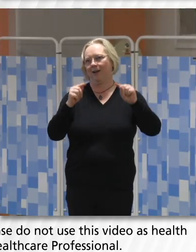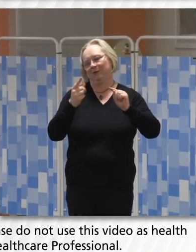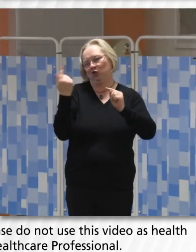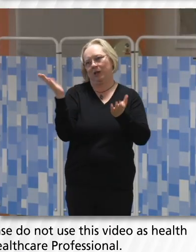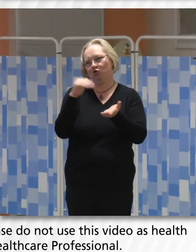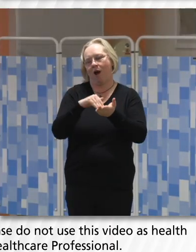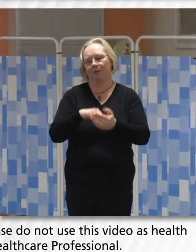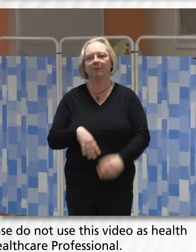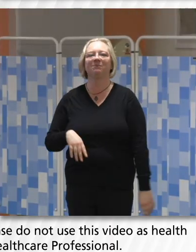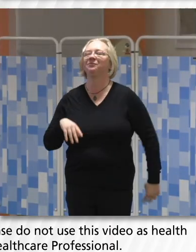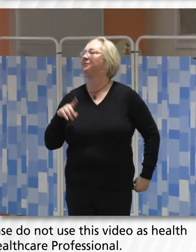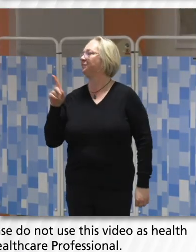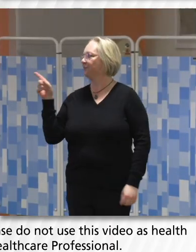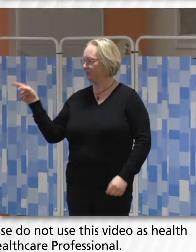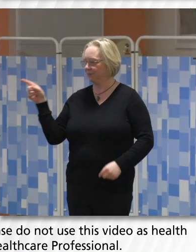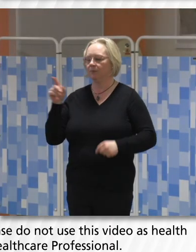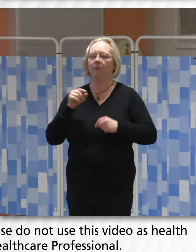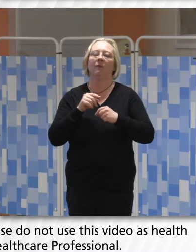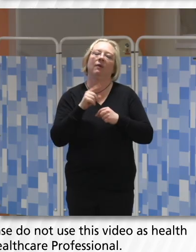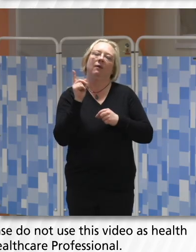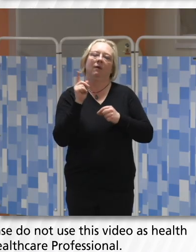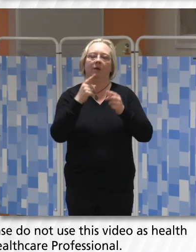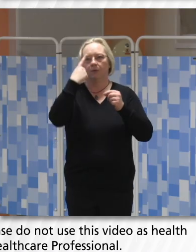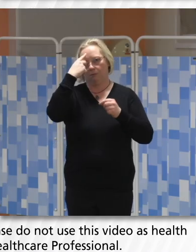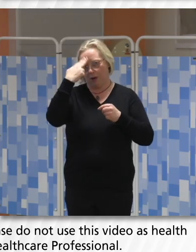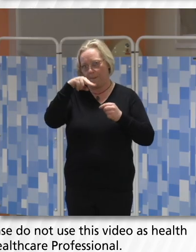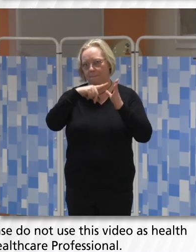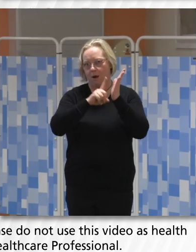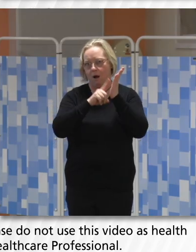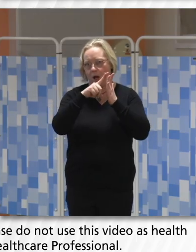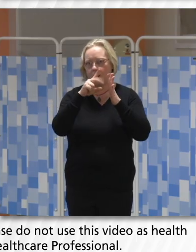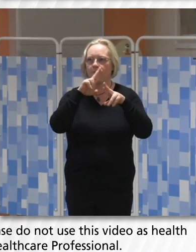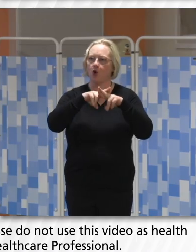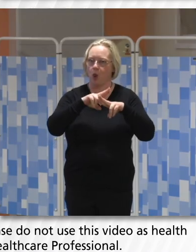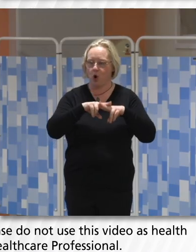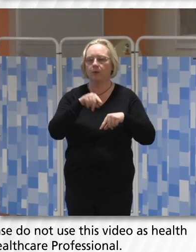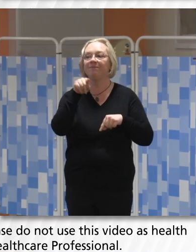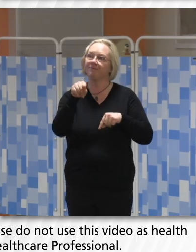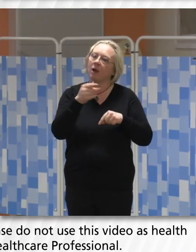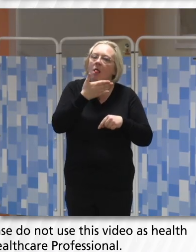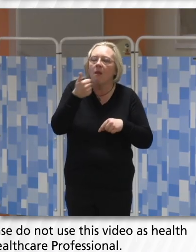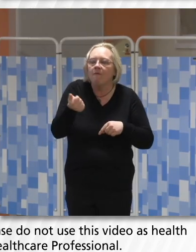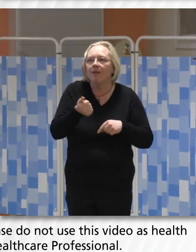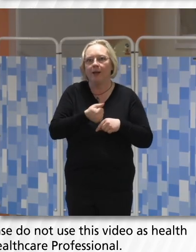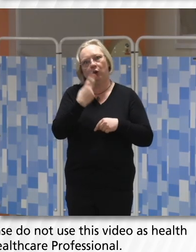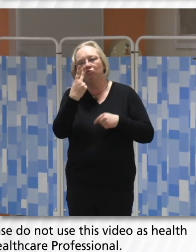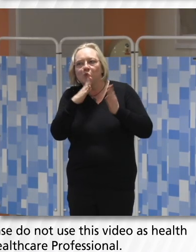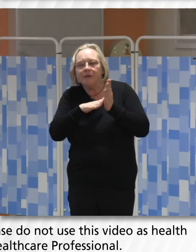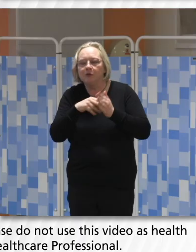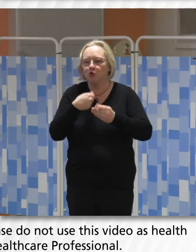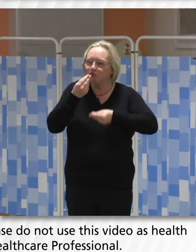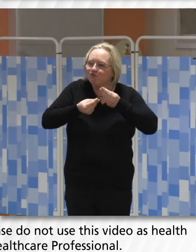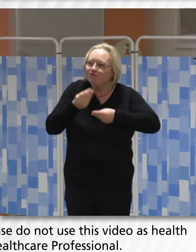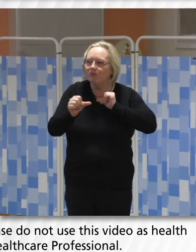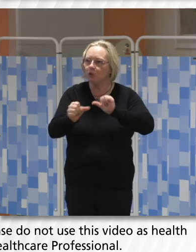Good evening, everyone. My name's Ali Furlong. I'm Head of Fundraising for the Hospital Charity, and it's really lovely to have a couple of minutes just to talk to you and just to let you